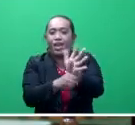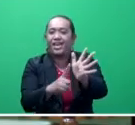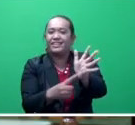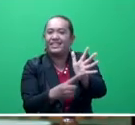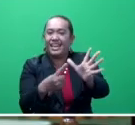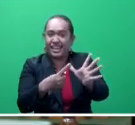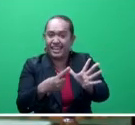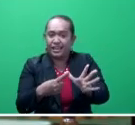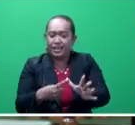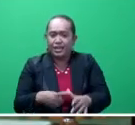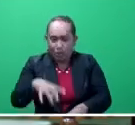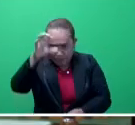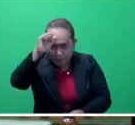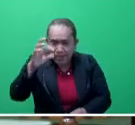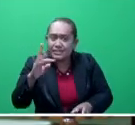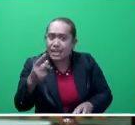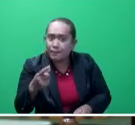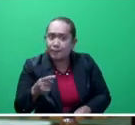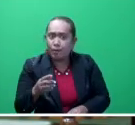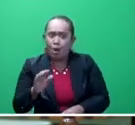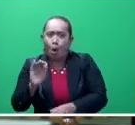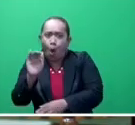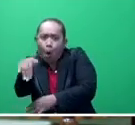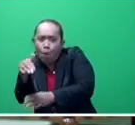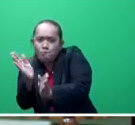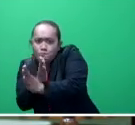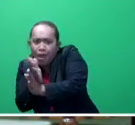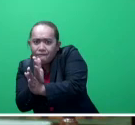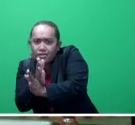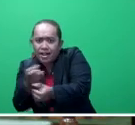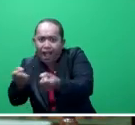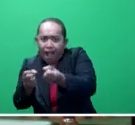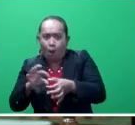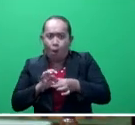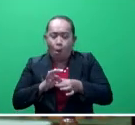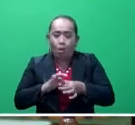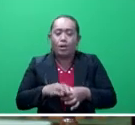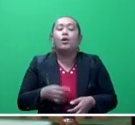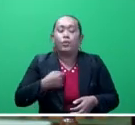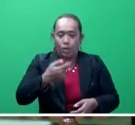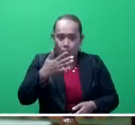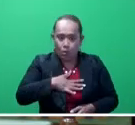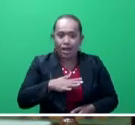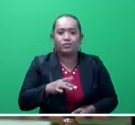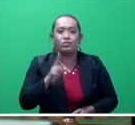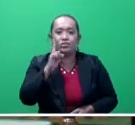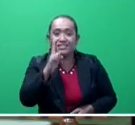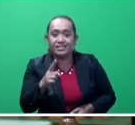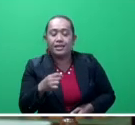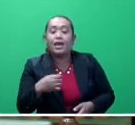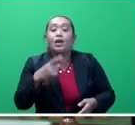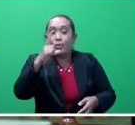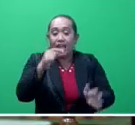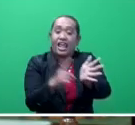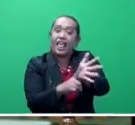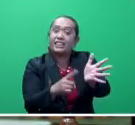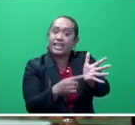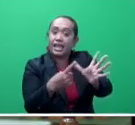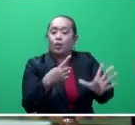vehicles illegally operating as taxis or minibuses by allowing LTA to auction off seized vehicles after